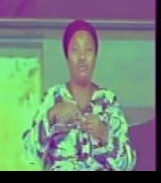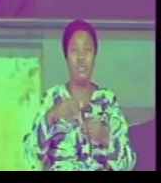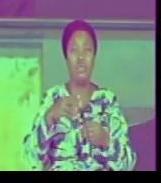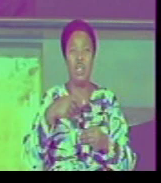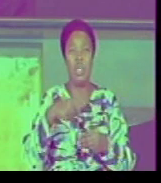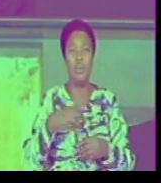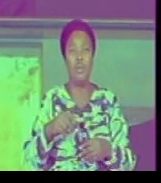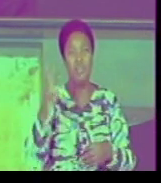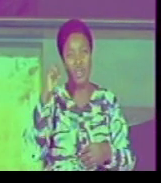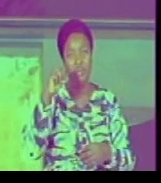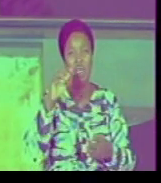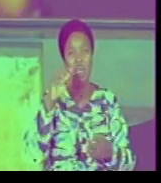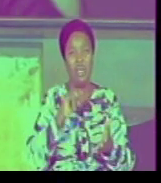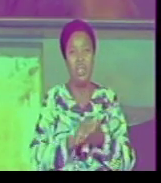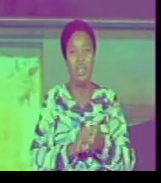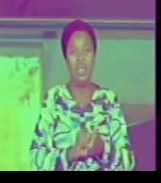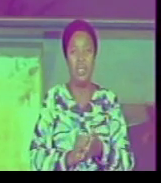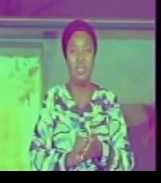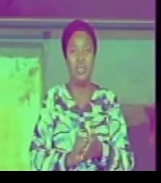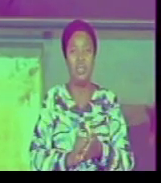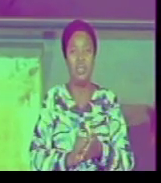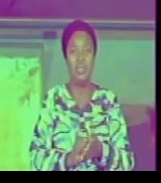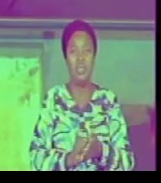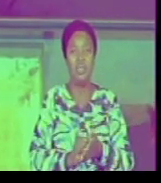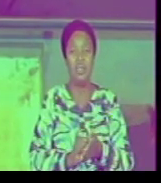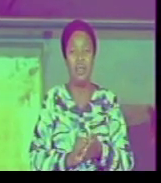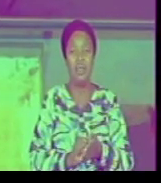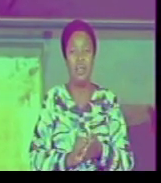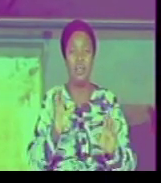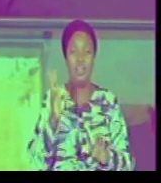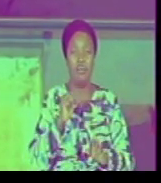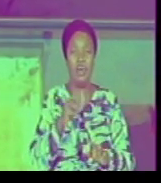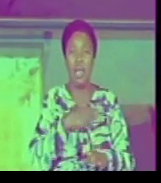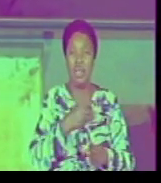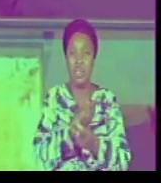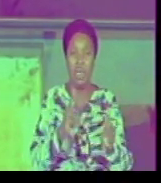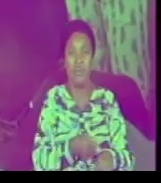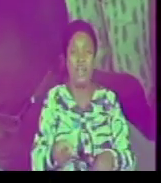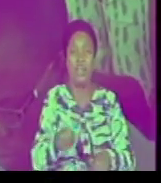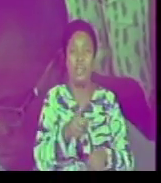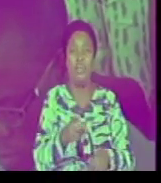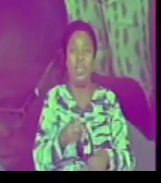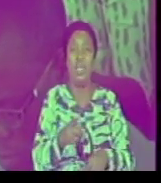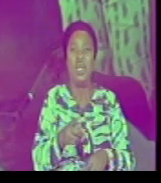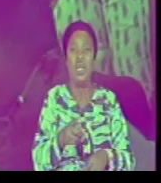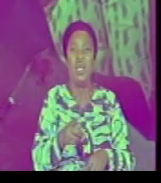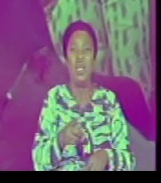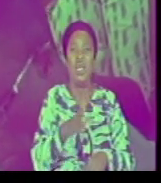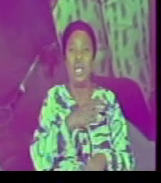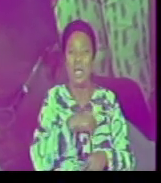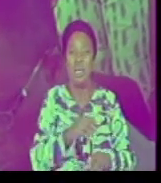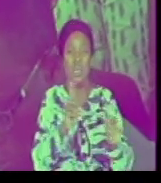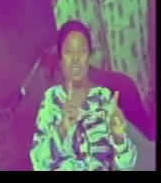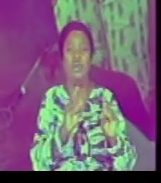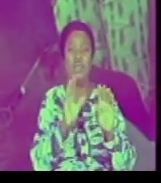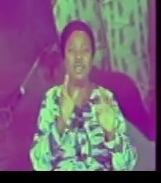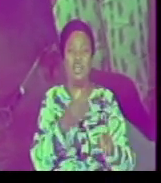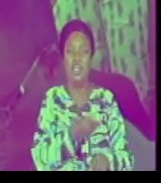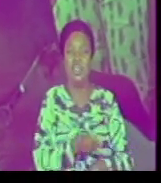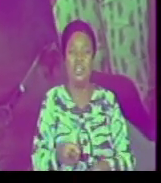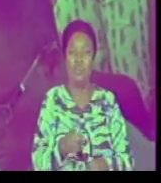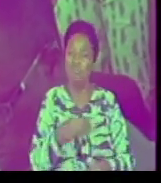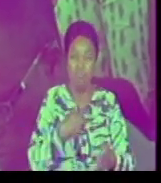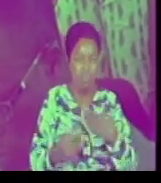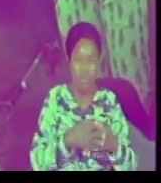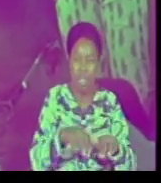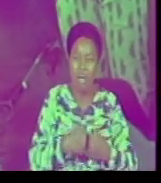him, and delivereth them. And delivers them. No matter how many the enemies are,